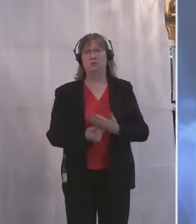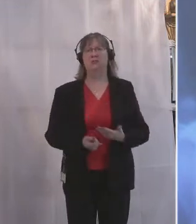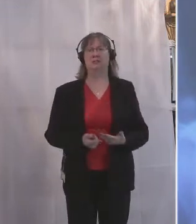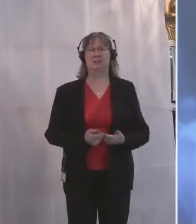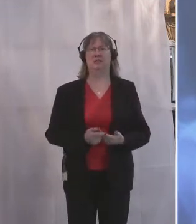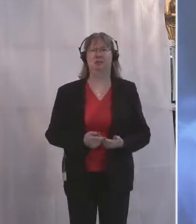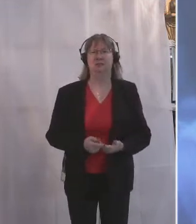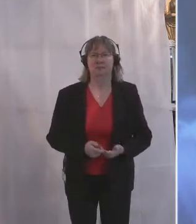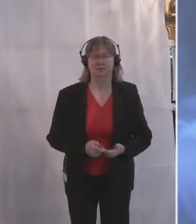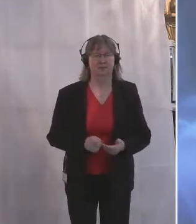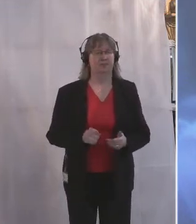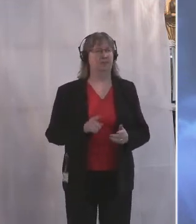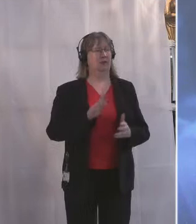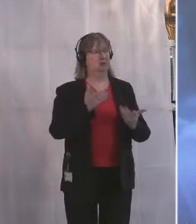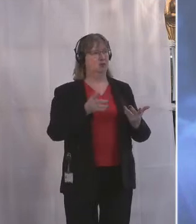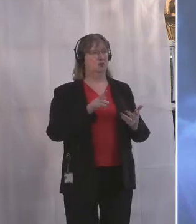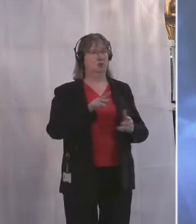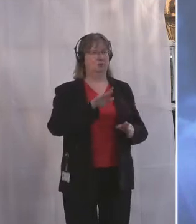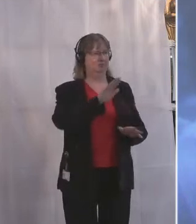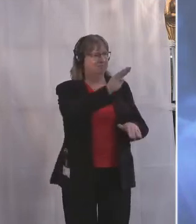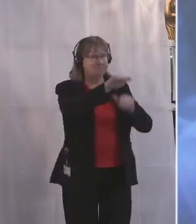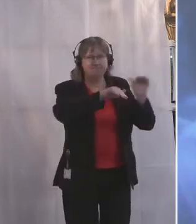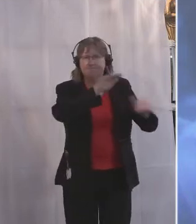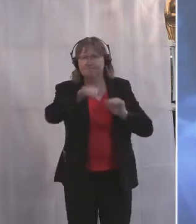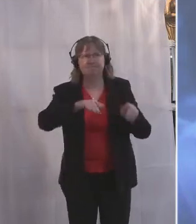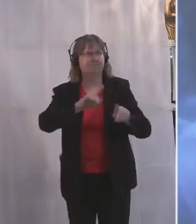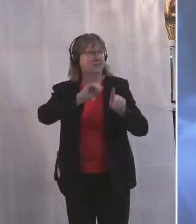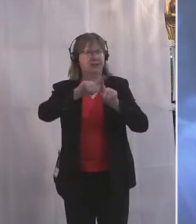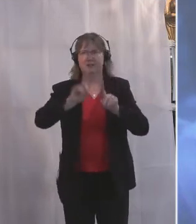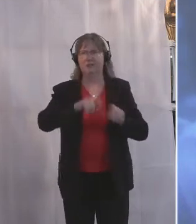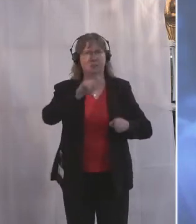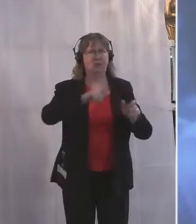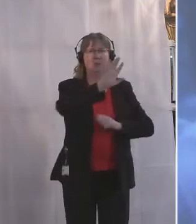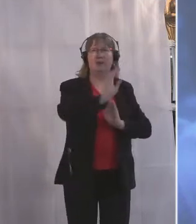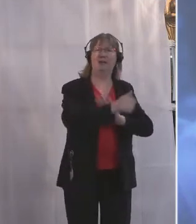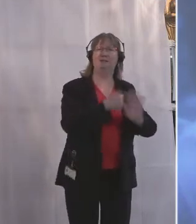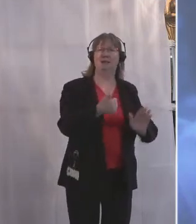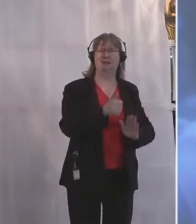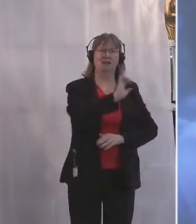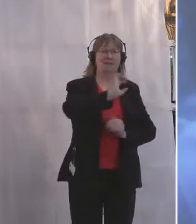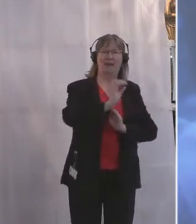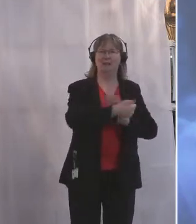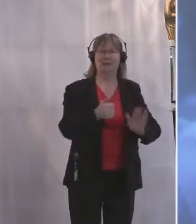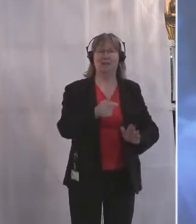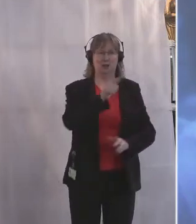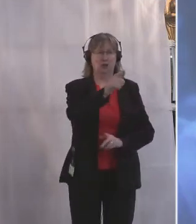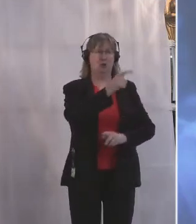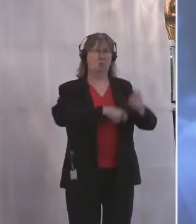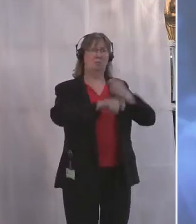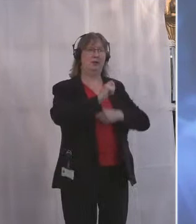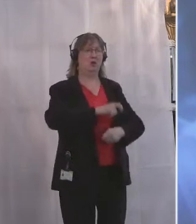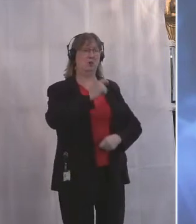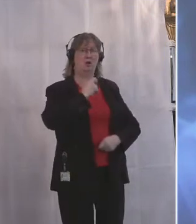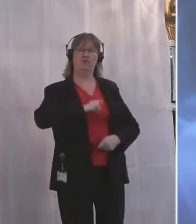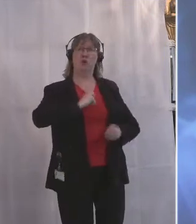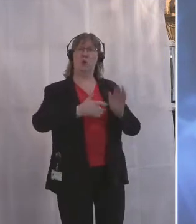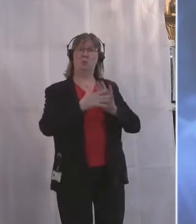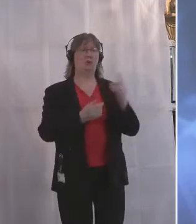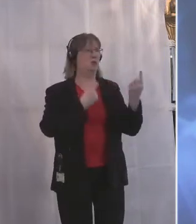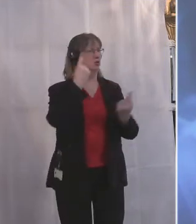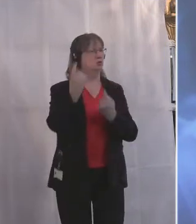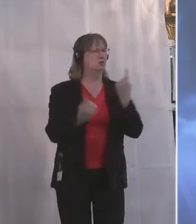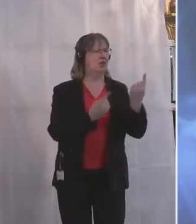to unlock untapped talent from across the UK, to be able to be those role models, to lead and to